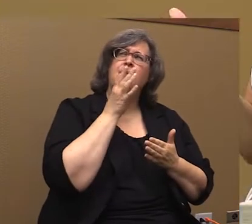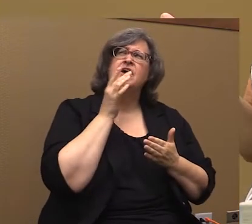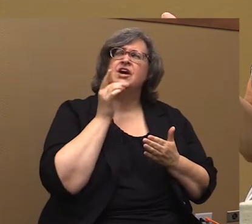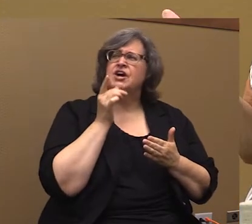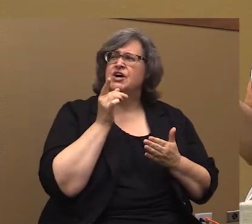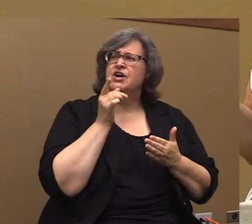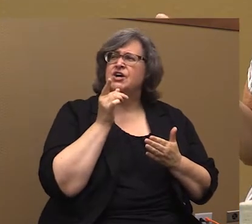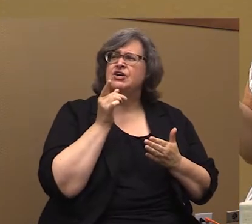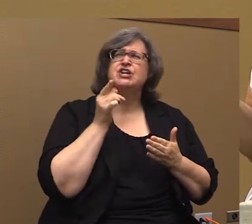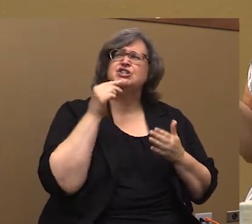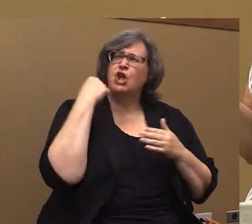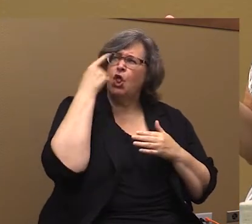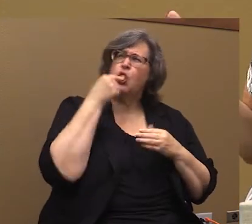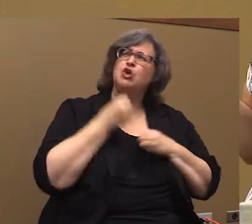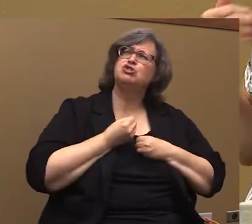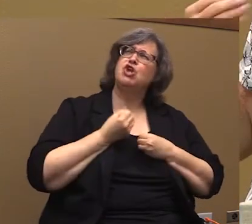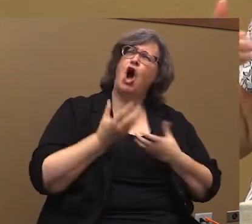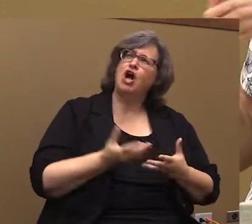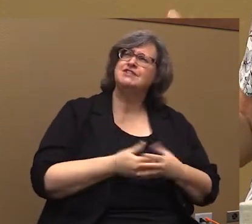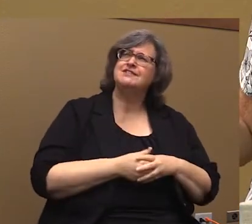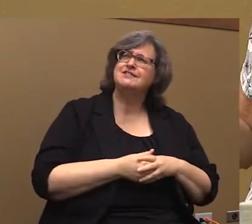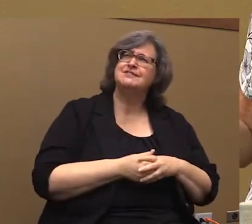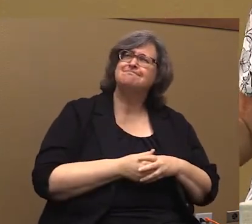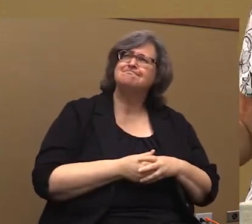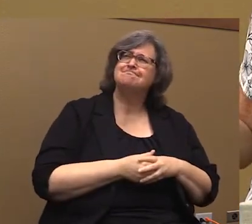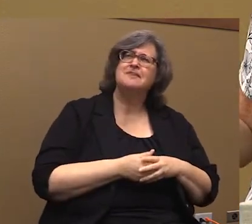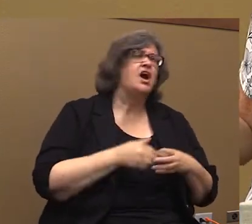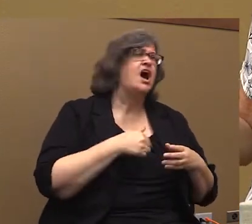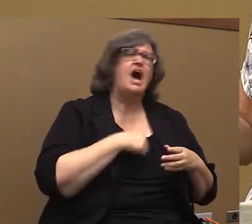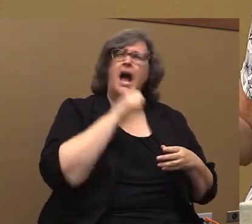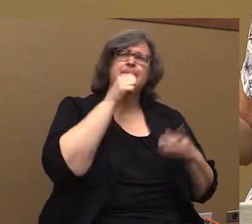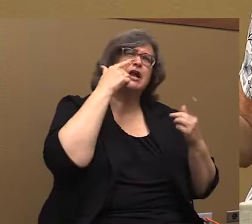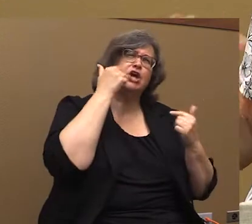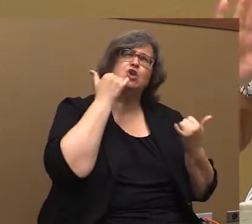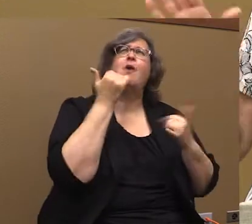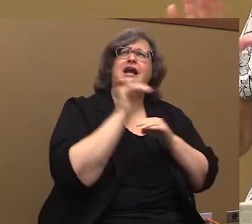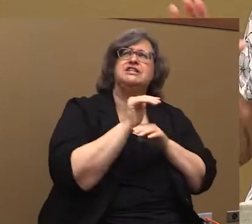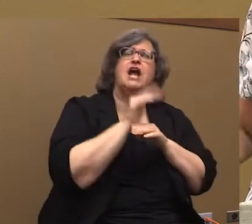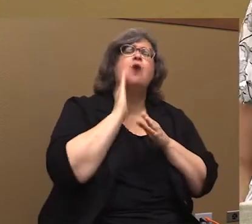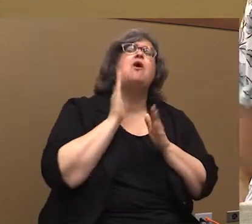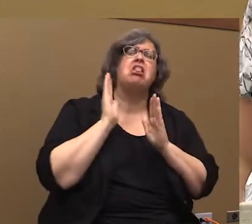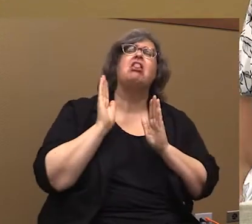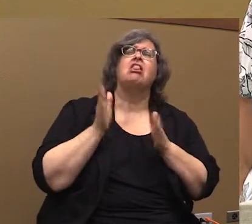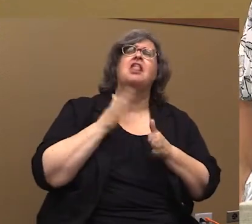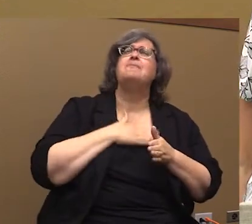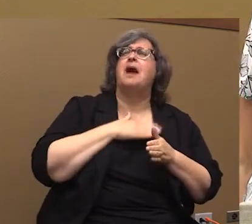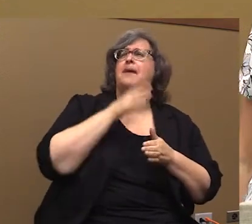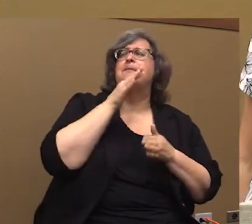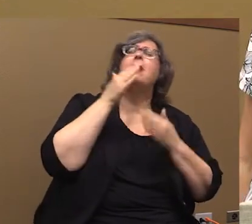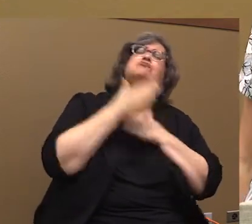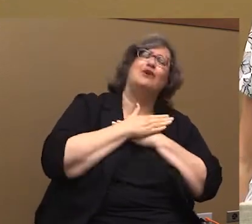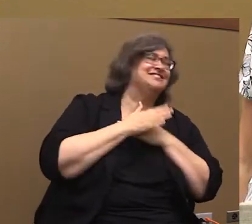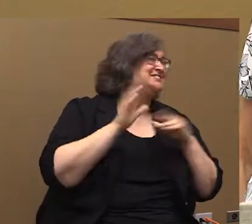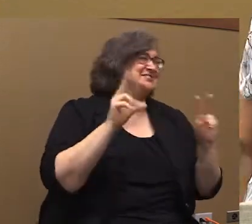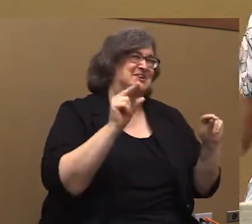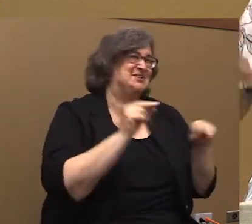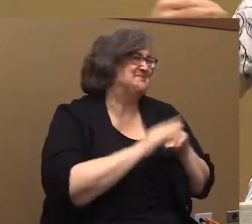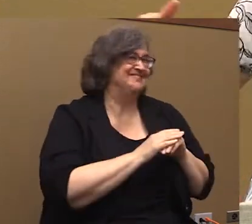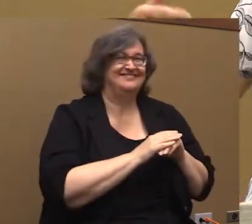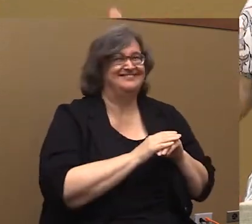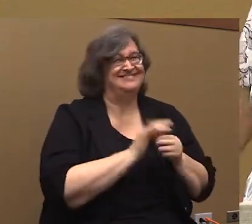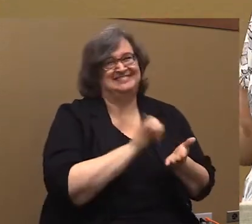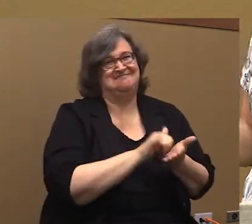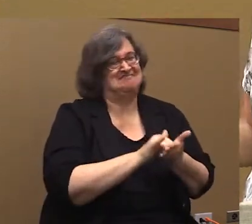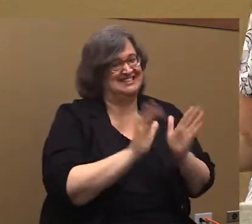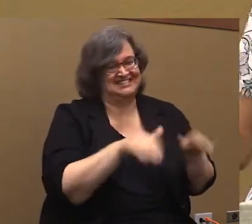my mom's a new mom, and she's just looking exhausted. I don't think I should cry tonight. I should